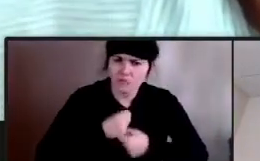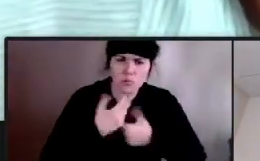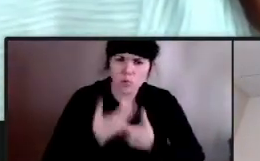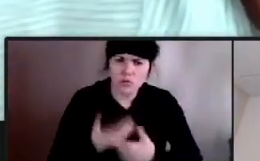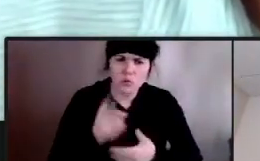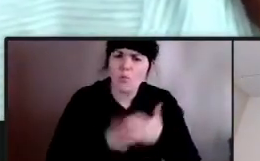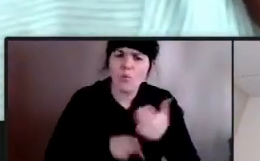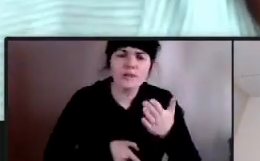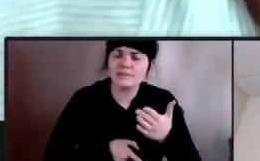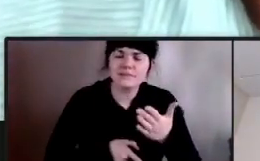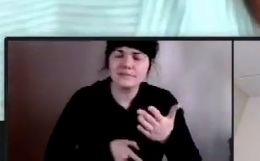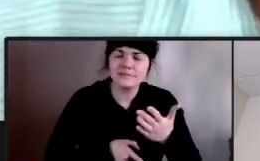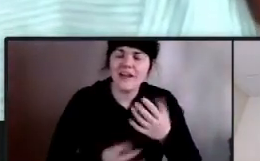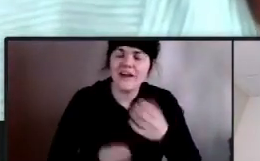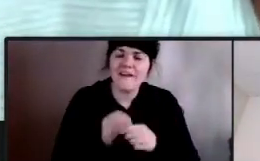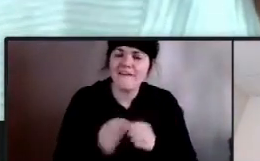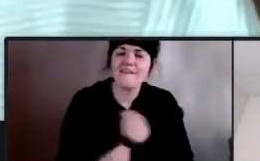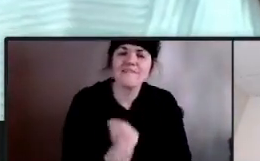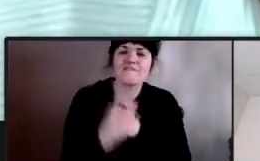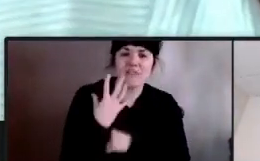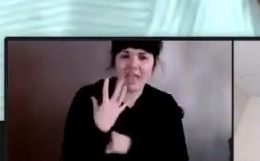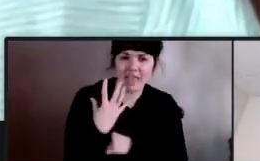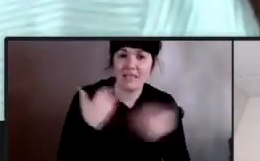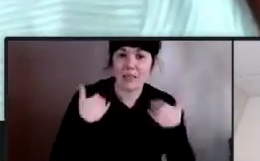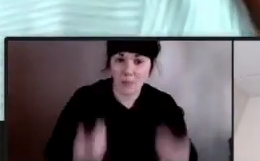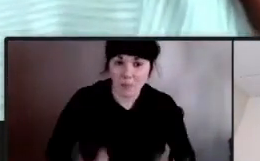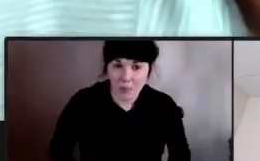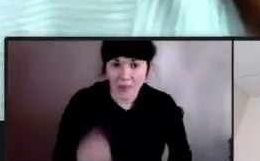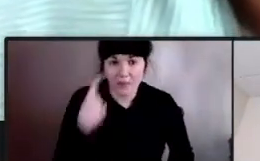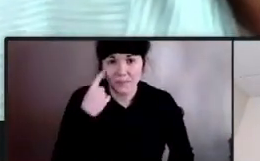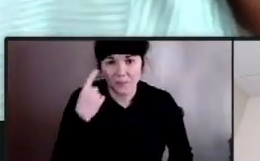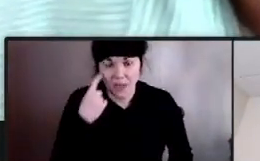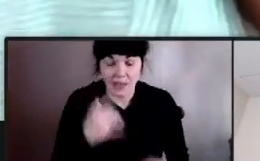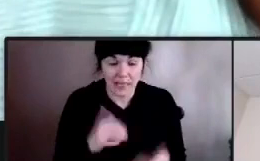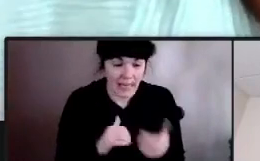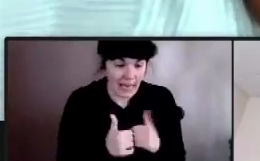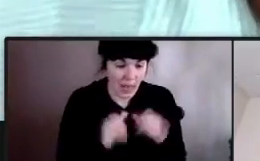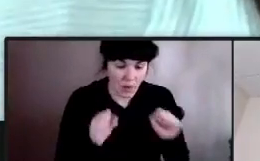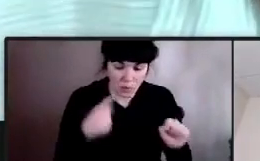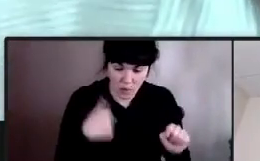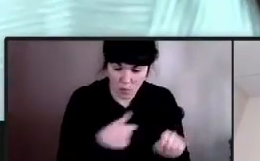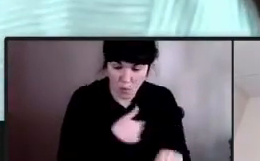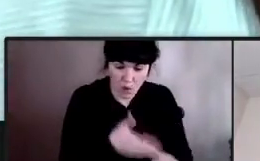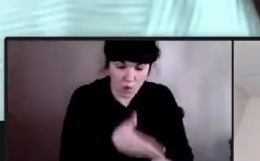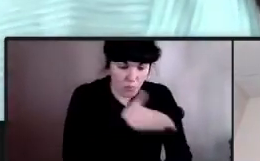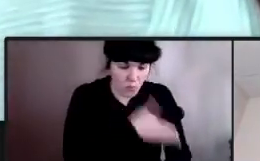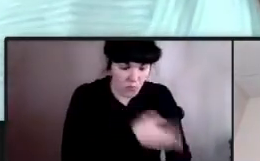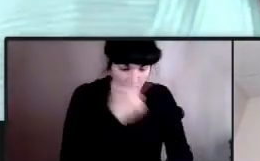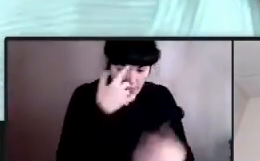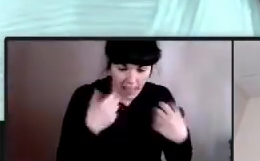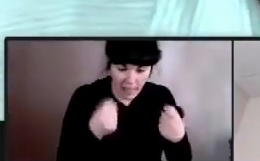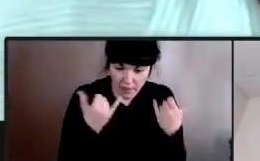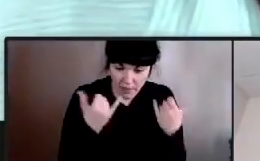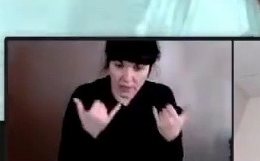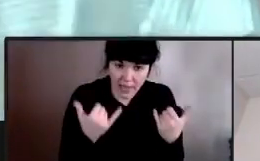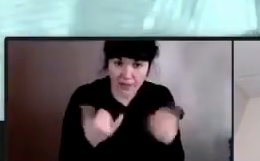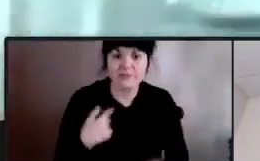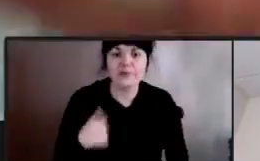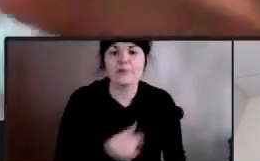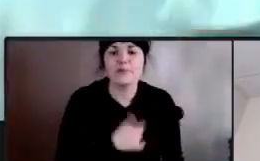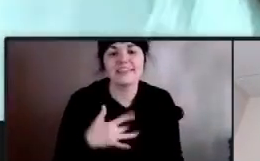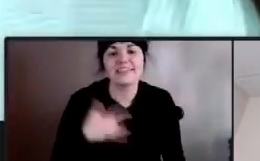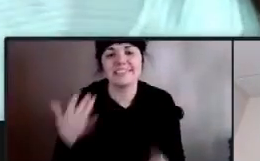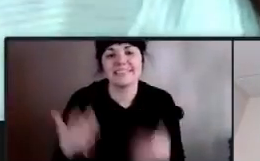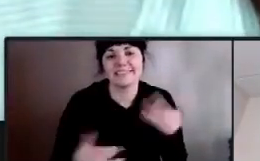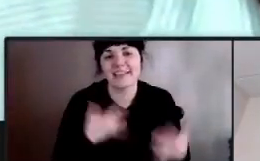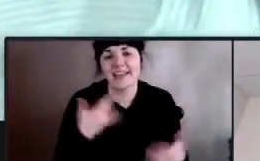people who socially want to improve their mental health right now. So excited to have her back on and